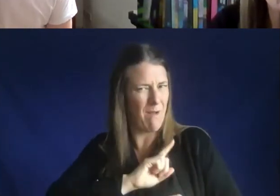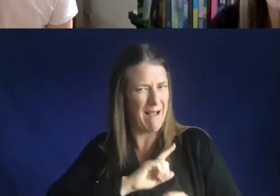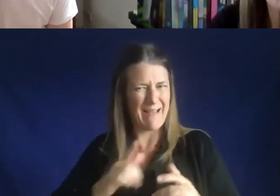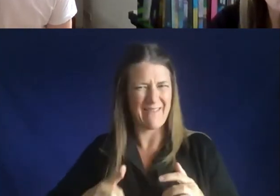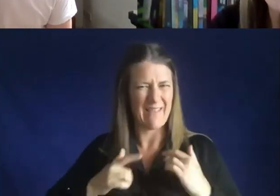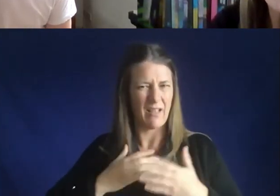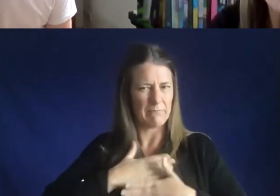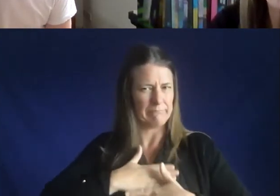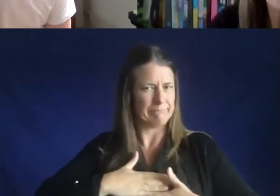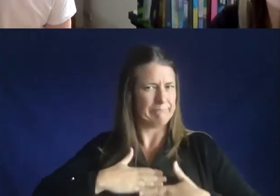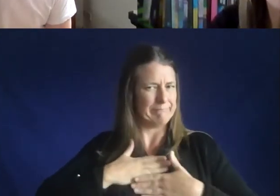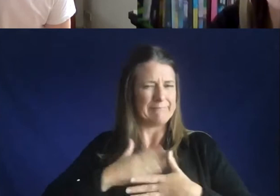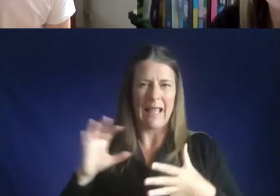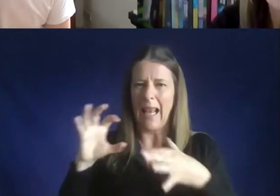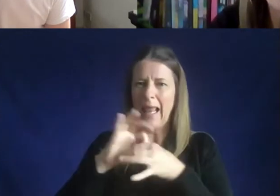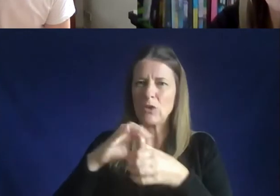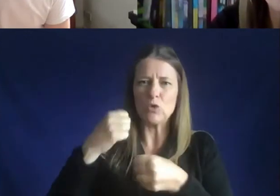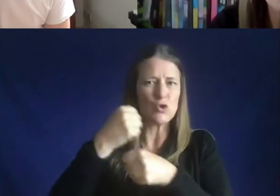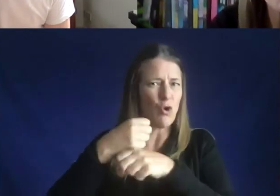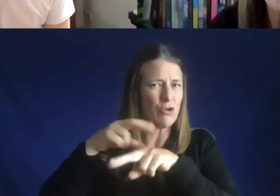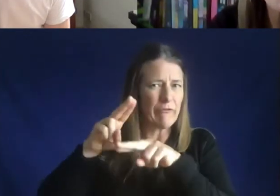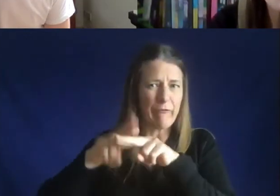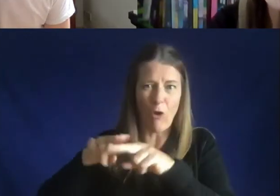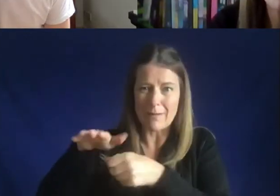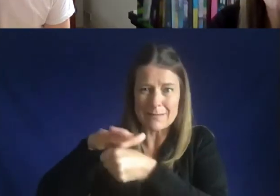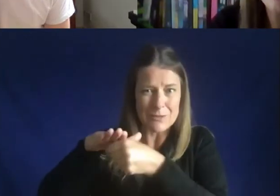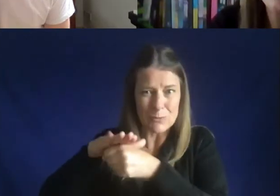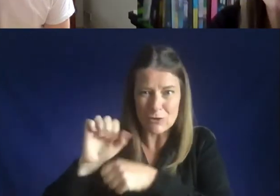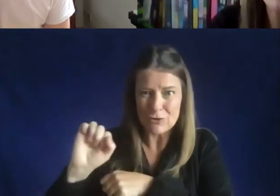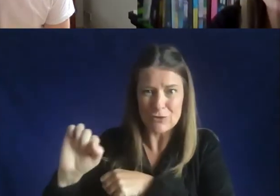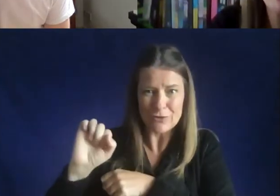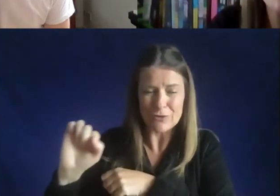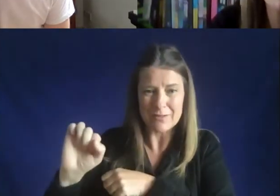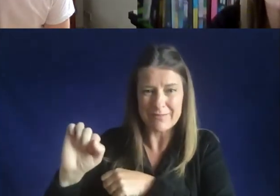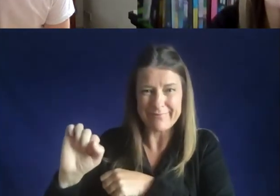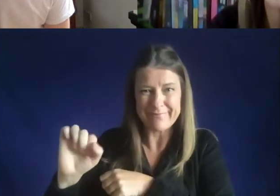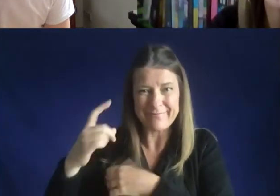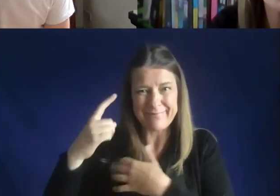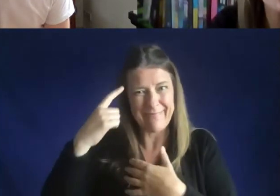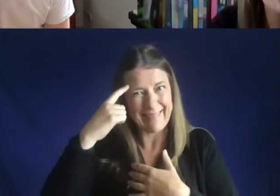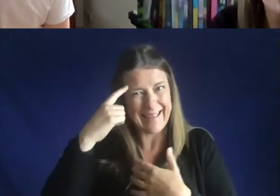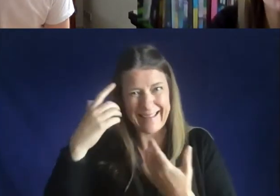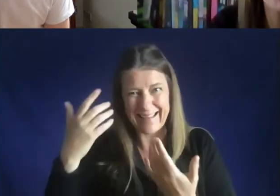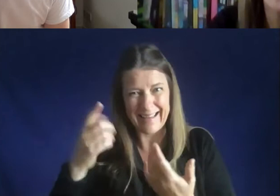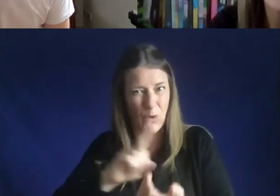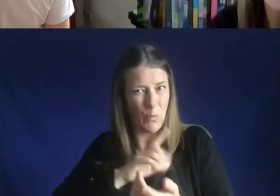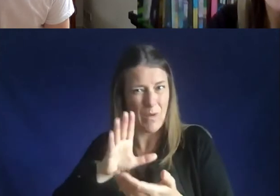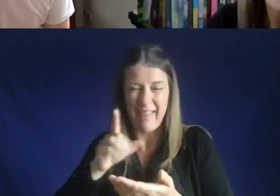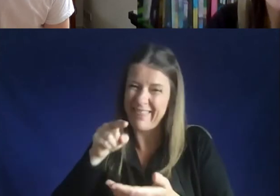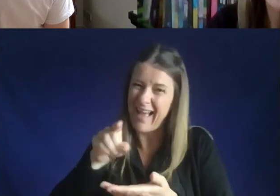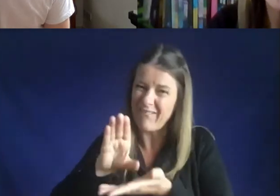re George Floyd, etc., that what feels like an effective solution is to effectively fund the prison system that's causing the